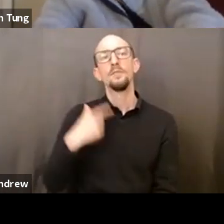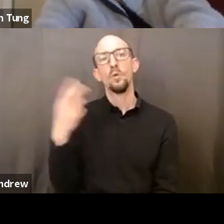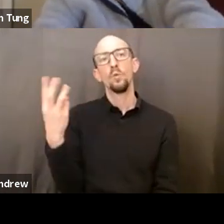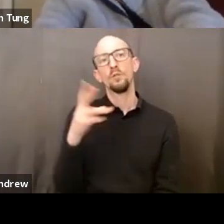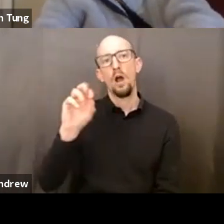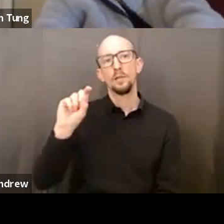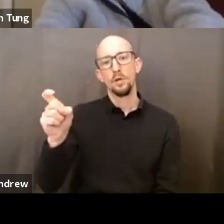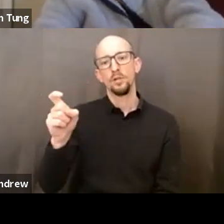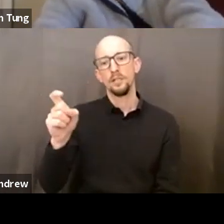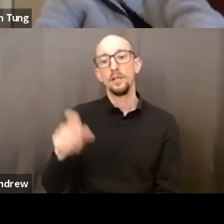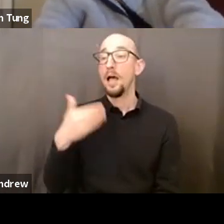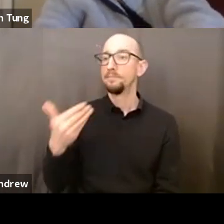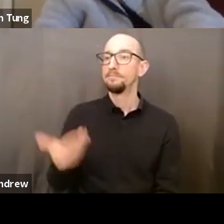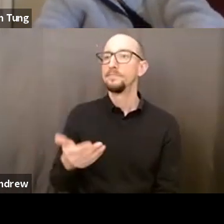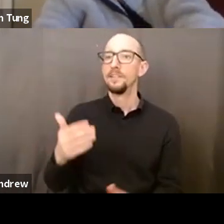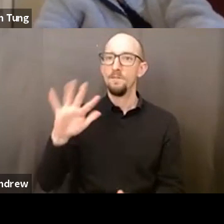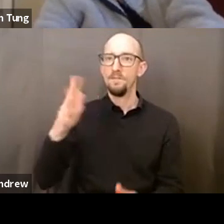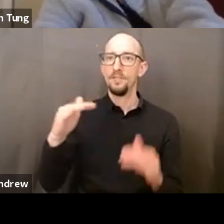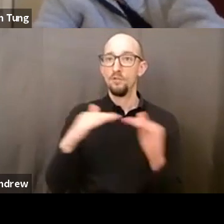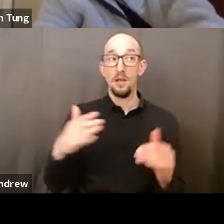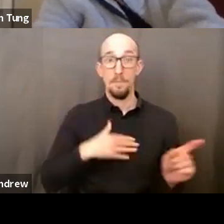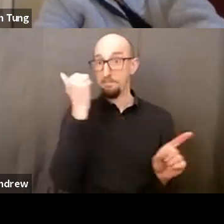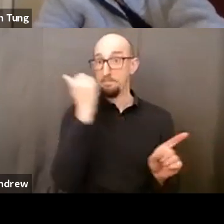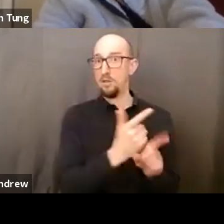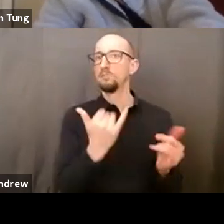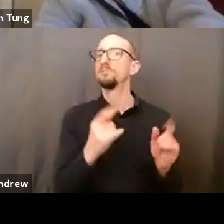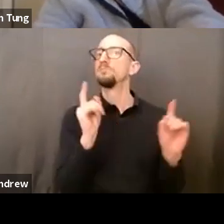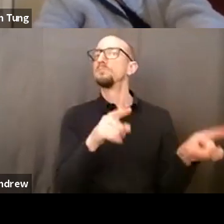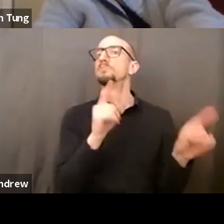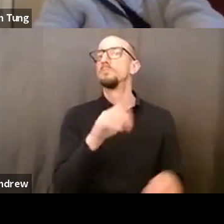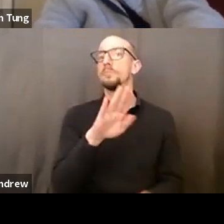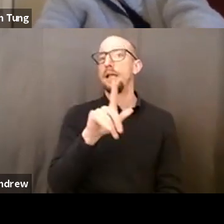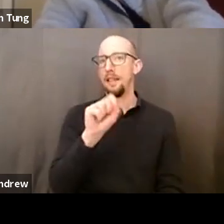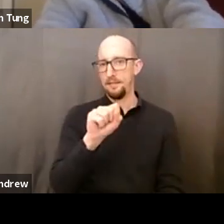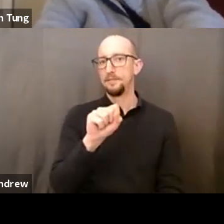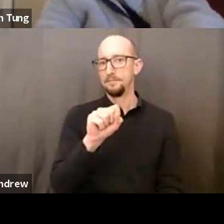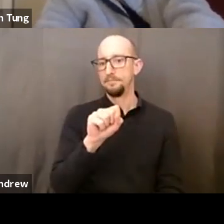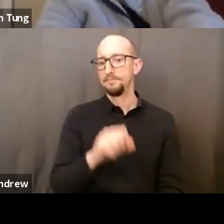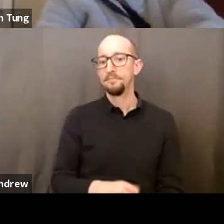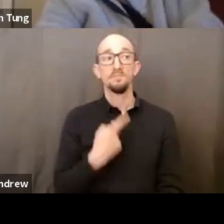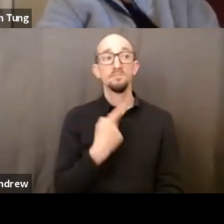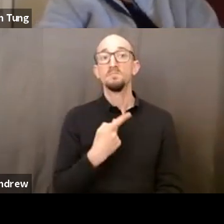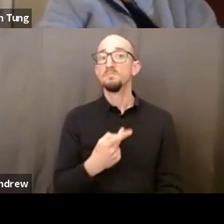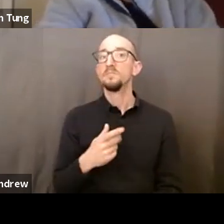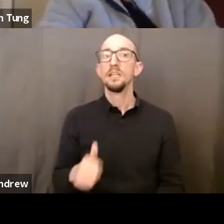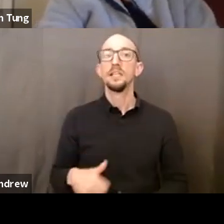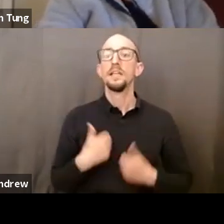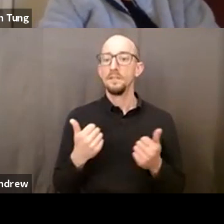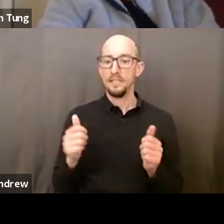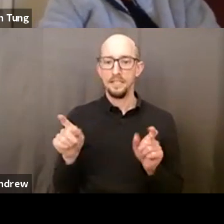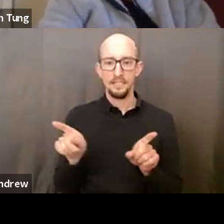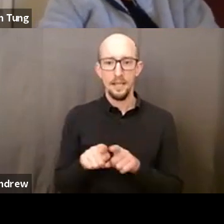am in 5th grade and my brother is currently attending BLS. We live in the same block as Kilmer School,